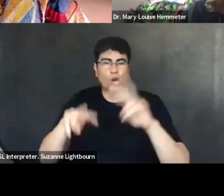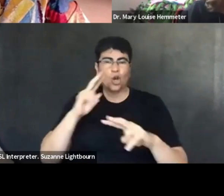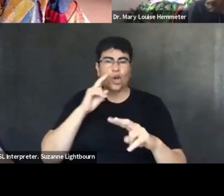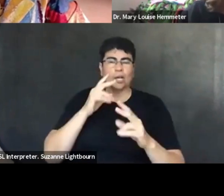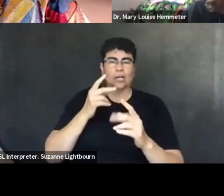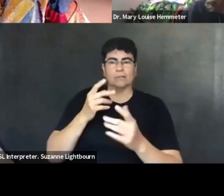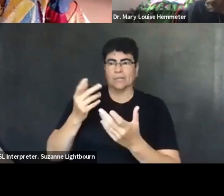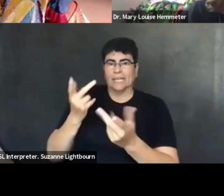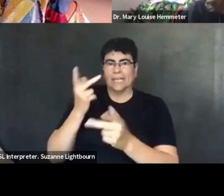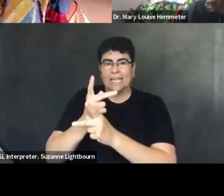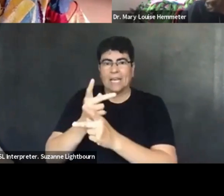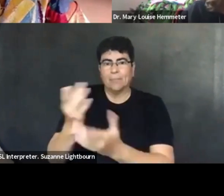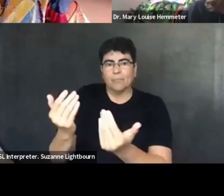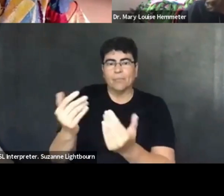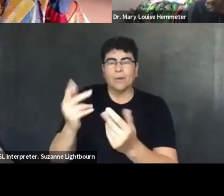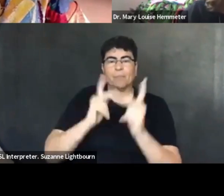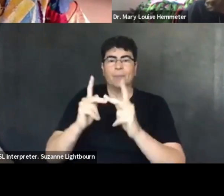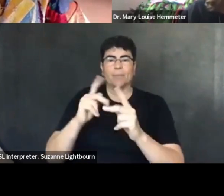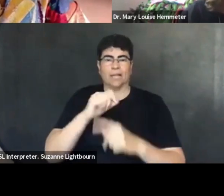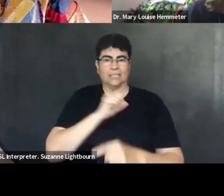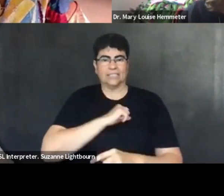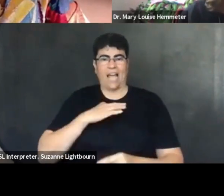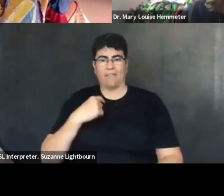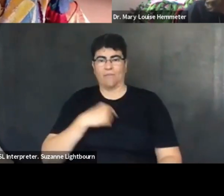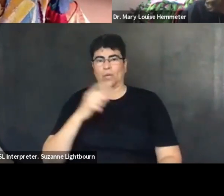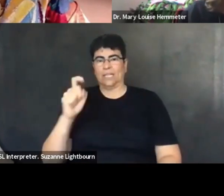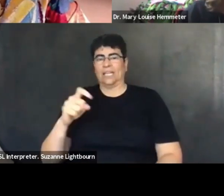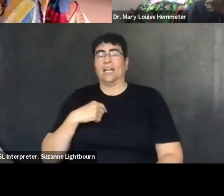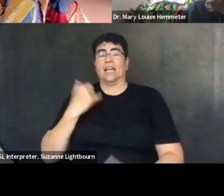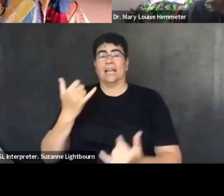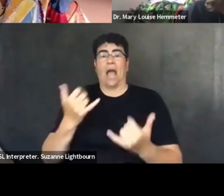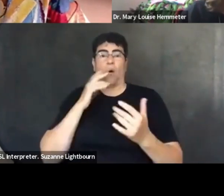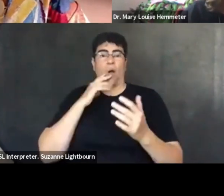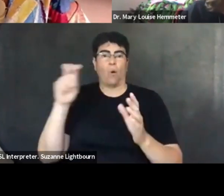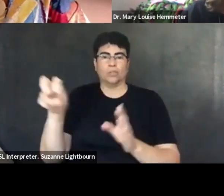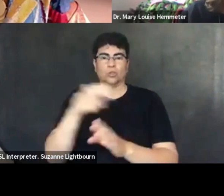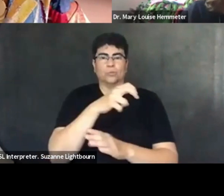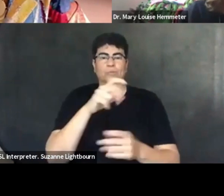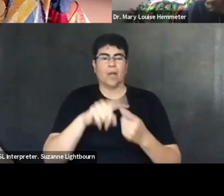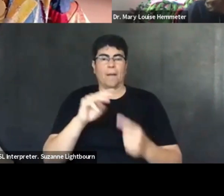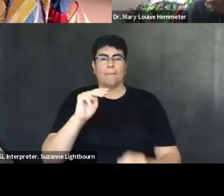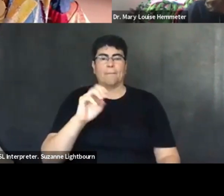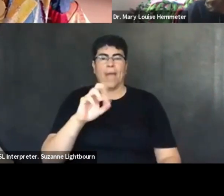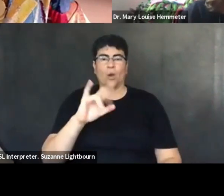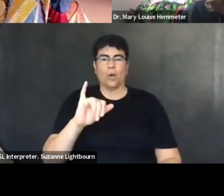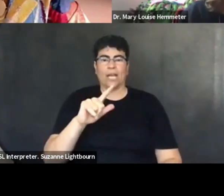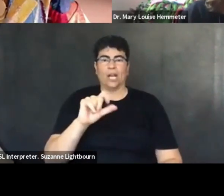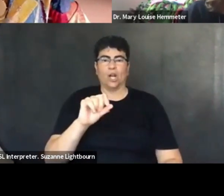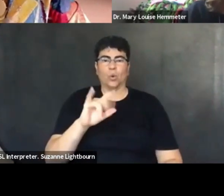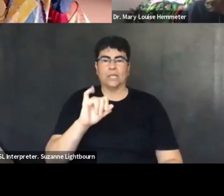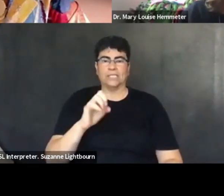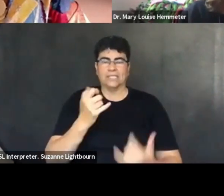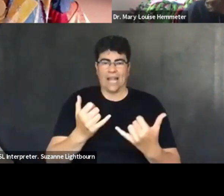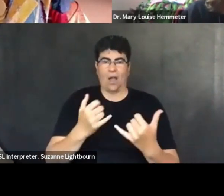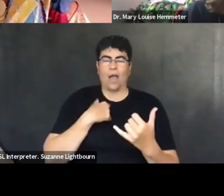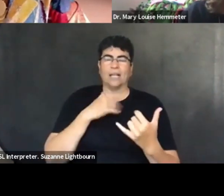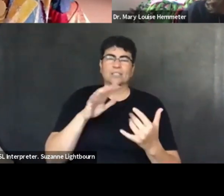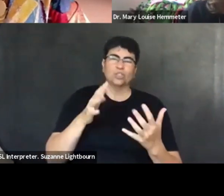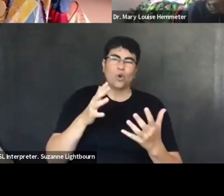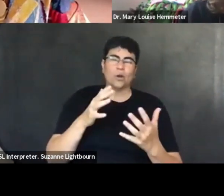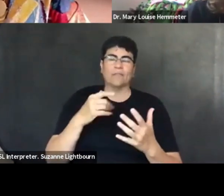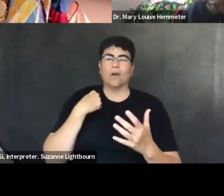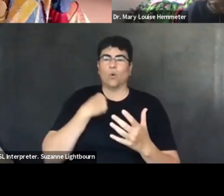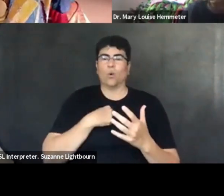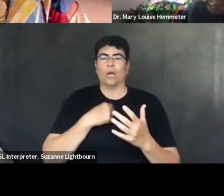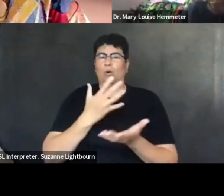of people and staff that we need. I want to bounce this over to Mary Louise right now and just sort of, we're